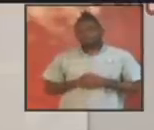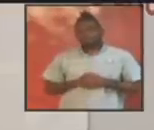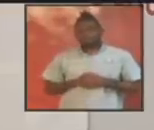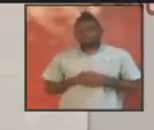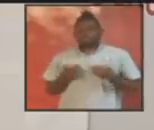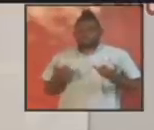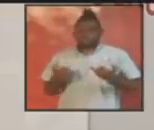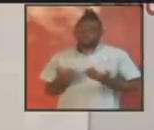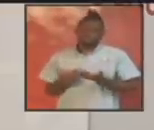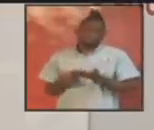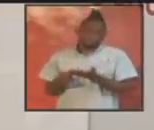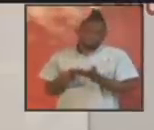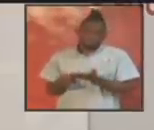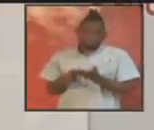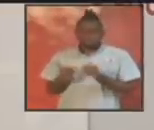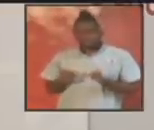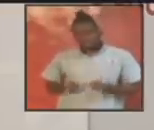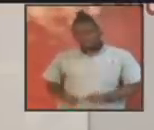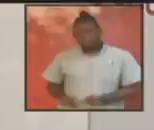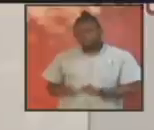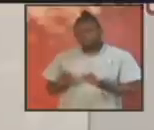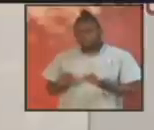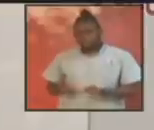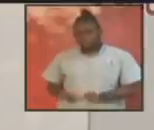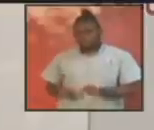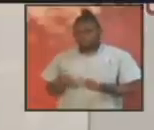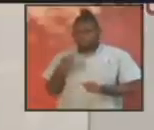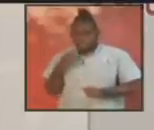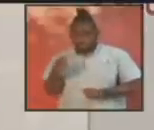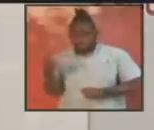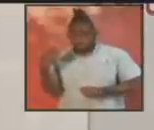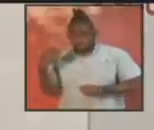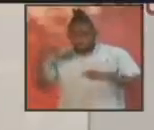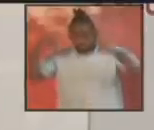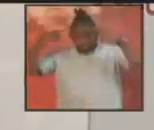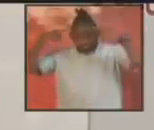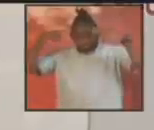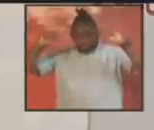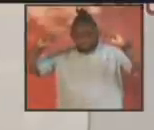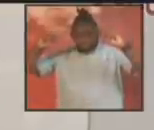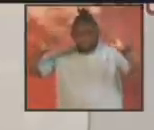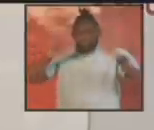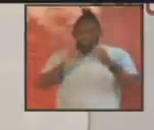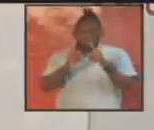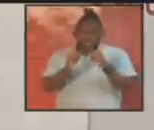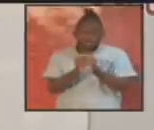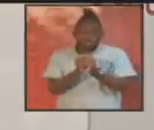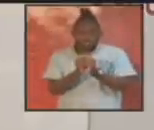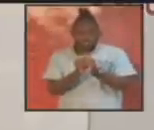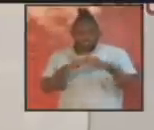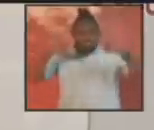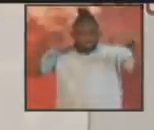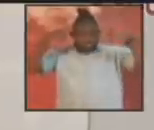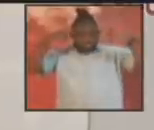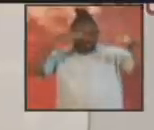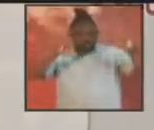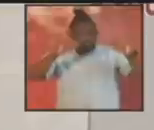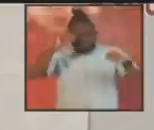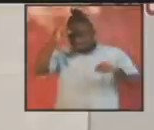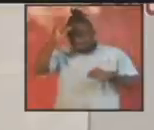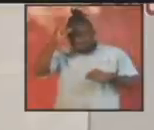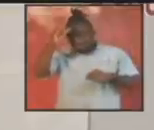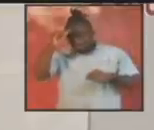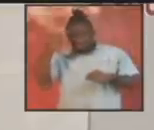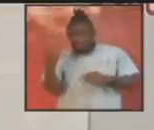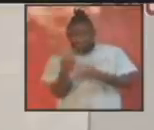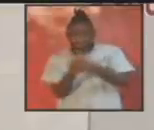ongoing, and as I said, the Prime Minister has corresponded with the Prime Minister of India on this matter.